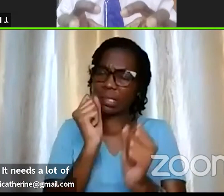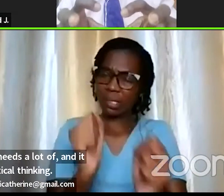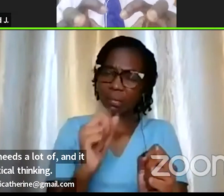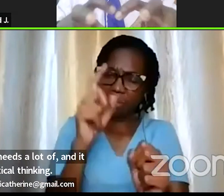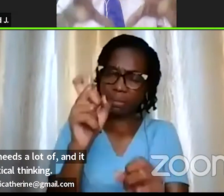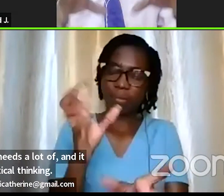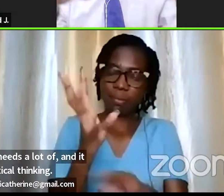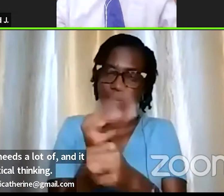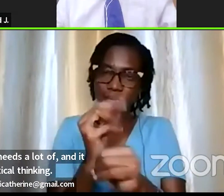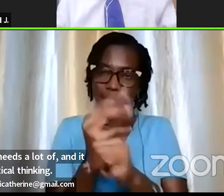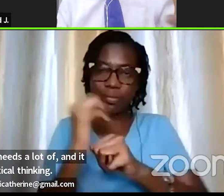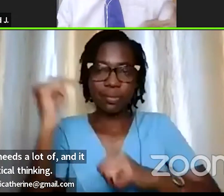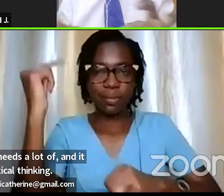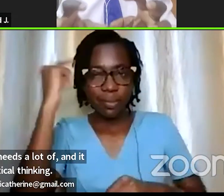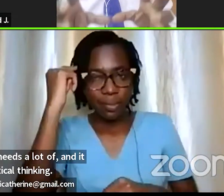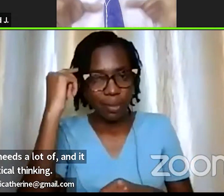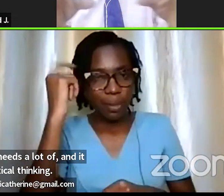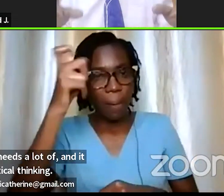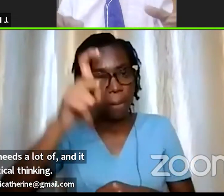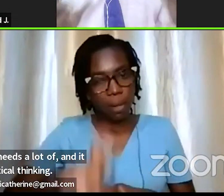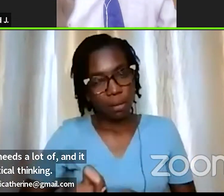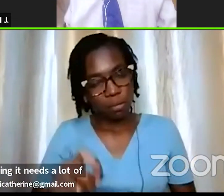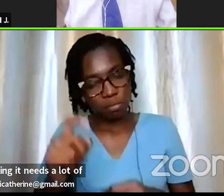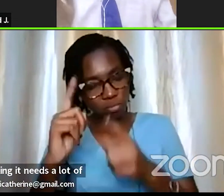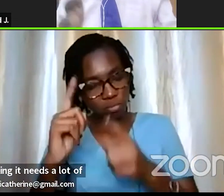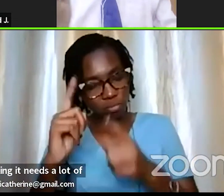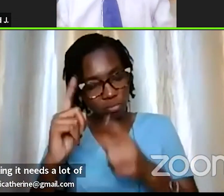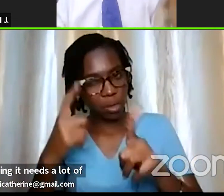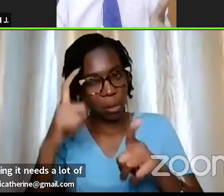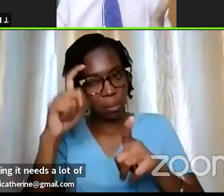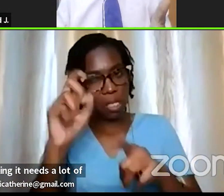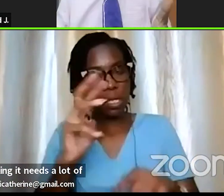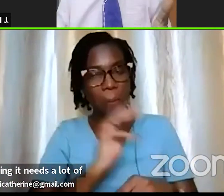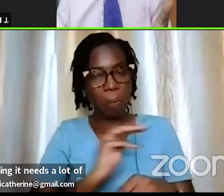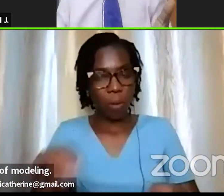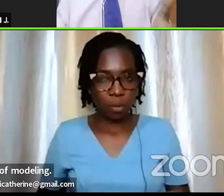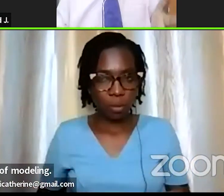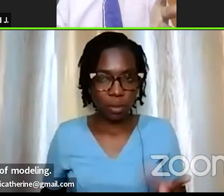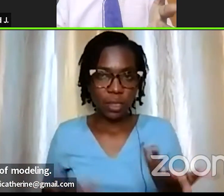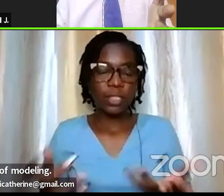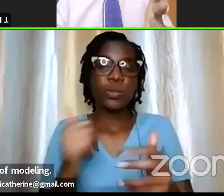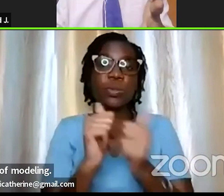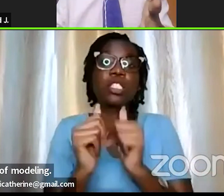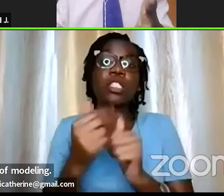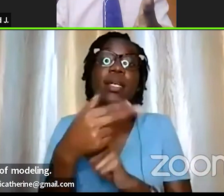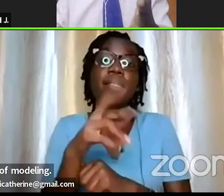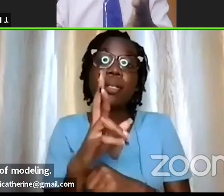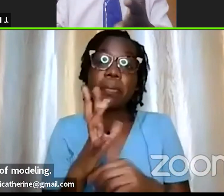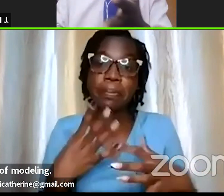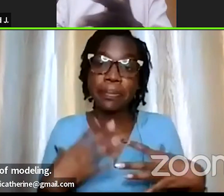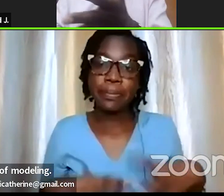needs a lot of simulation. It needs a lot of modeling, which HR people,